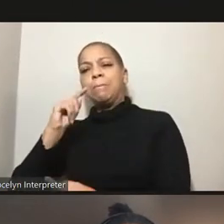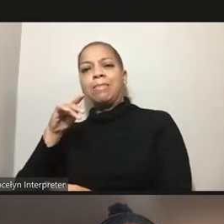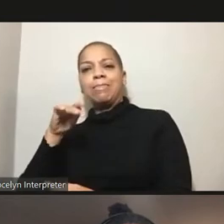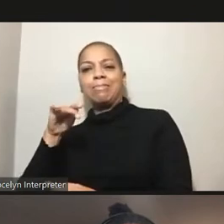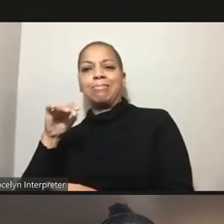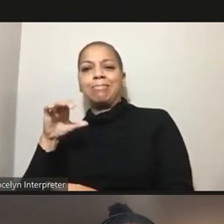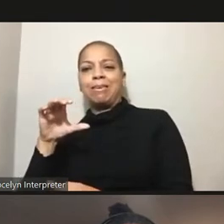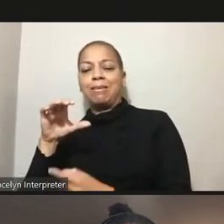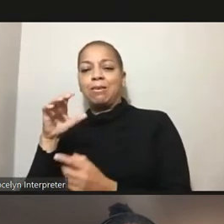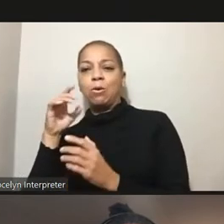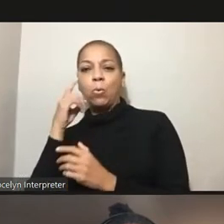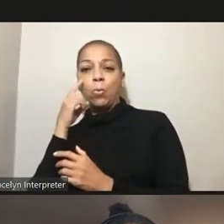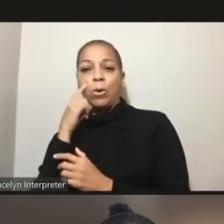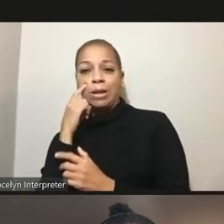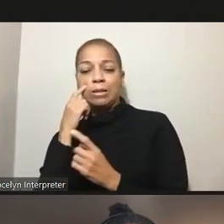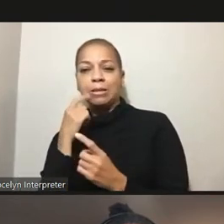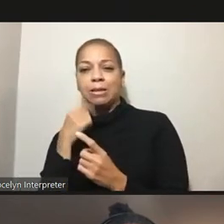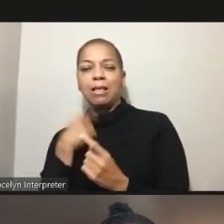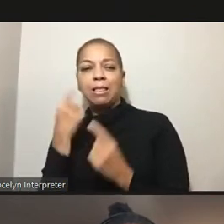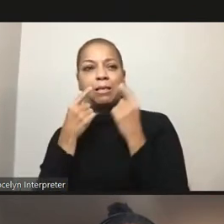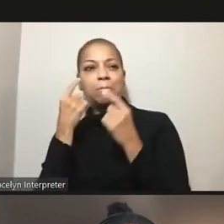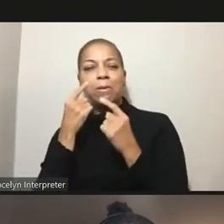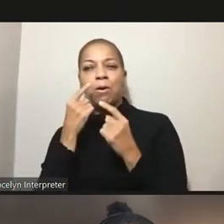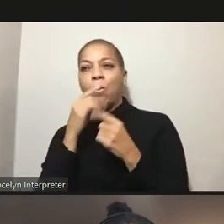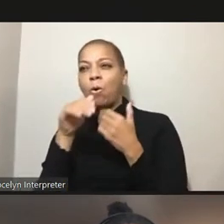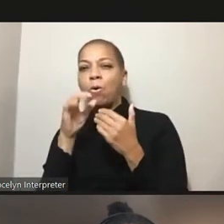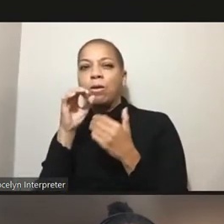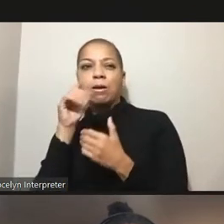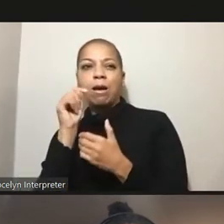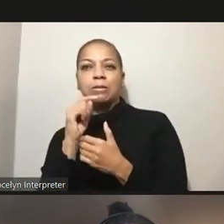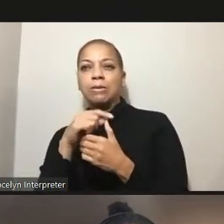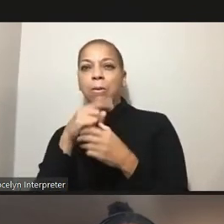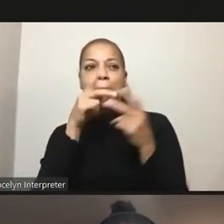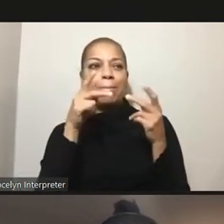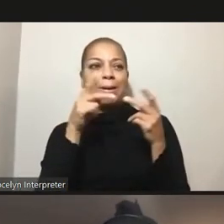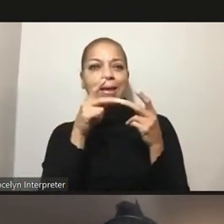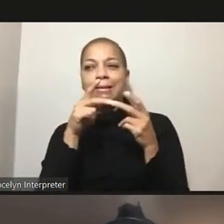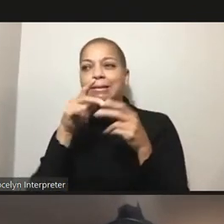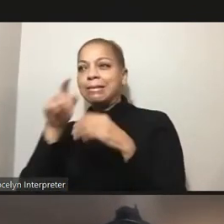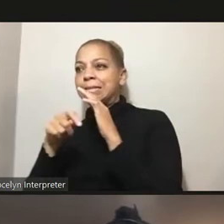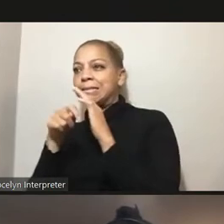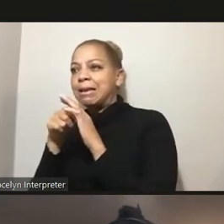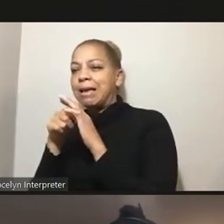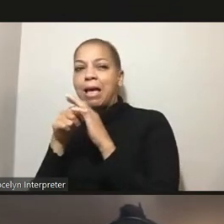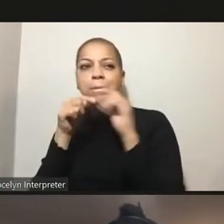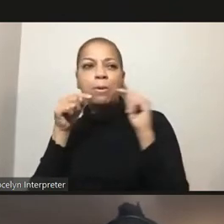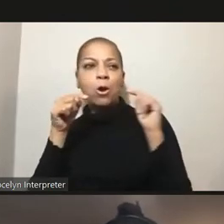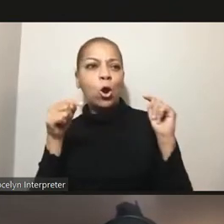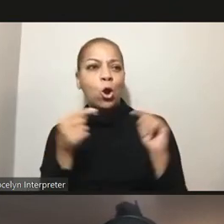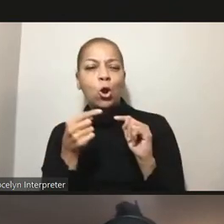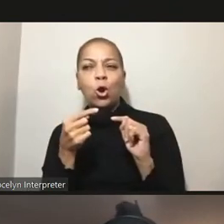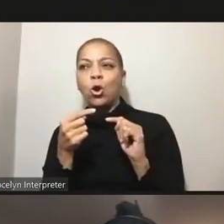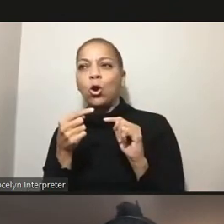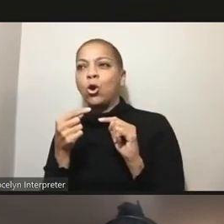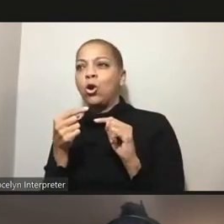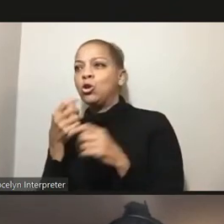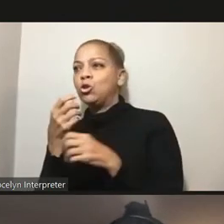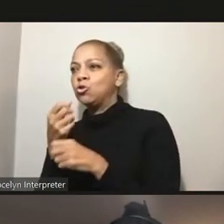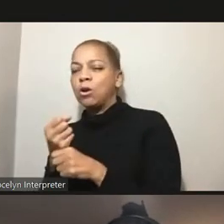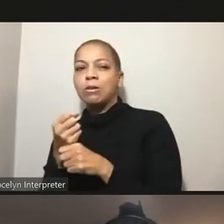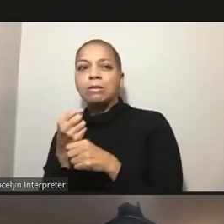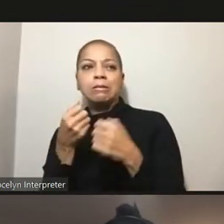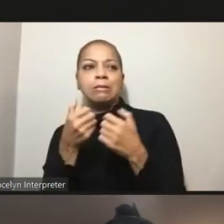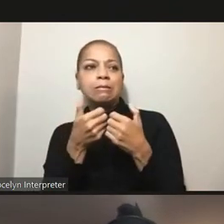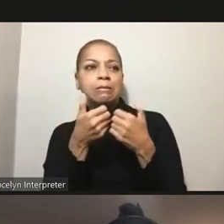of place and time, the context of hurt, the context of distrust, the context of alienation that